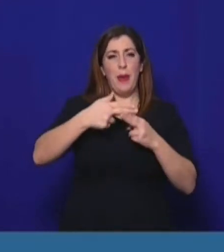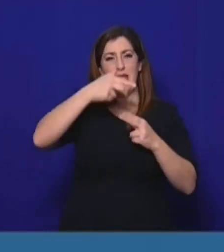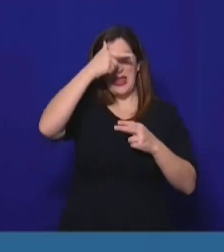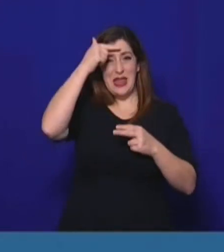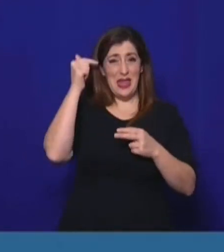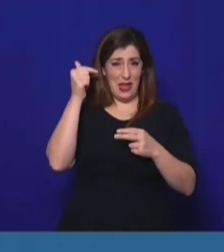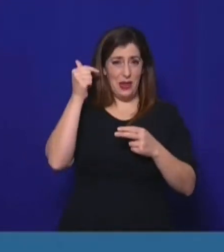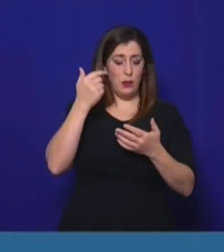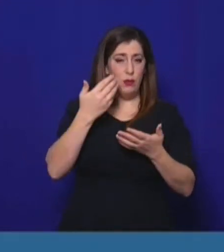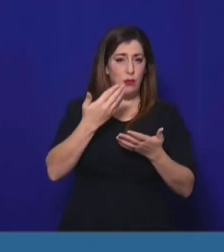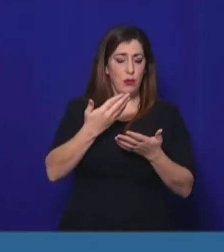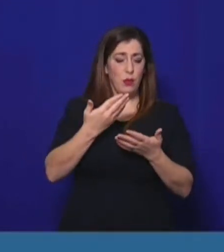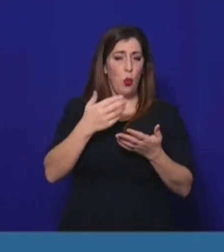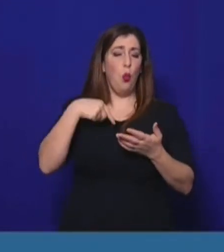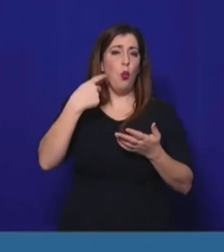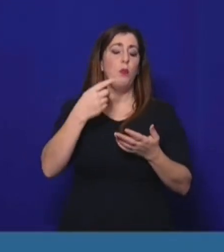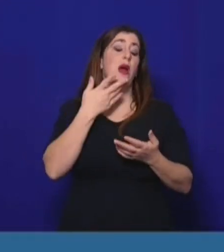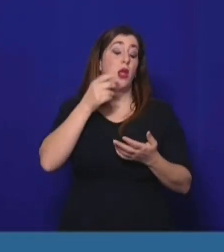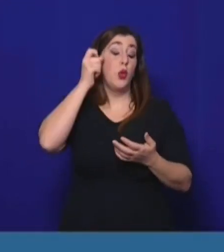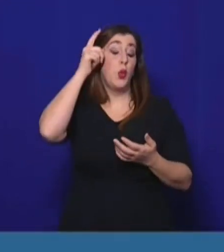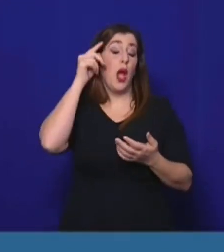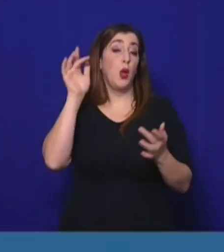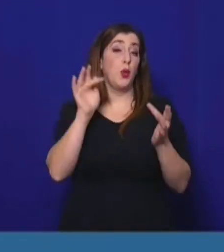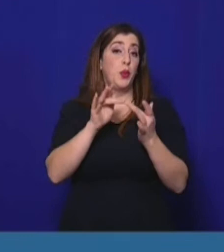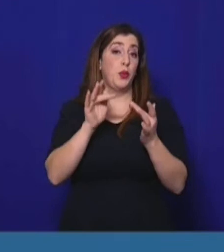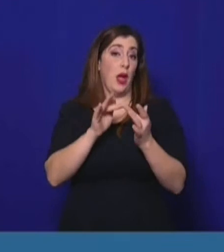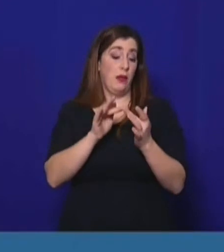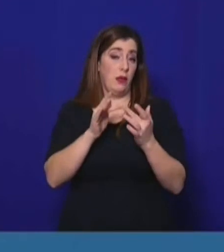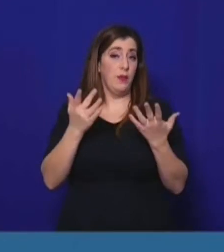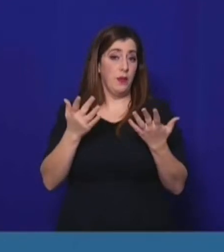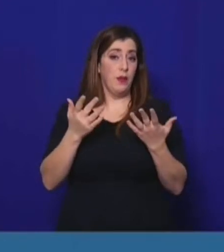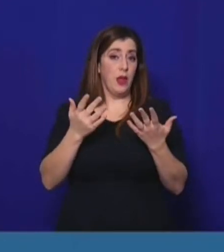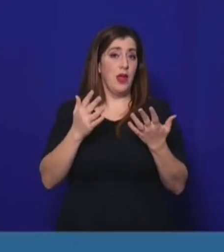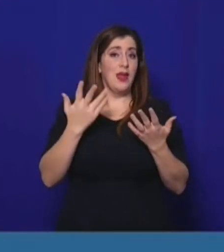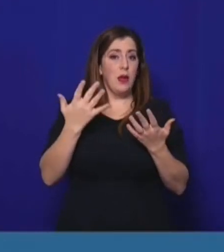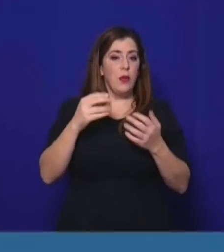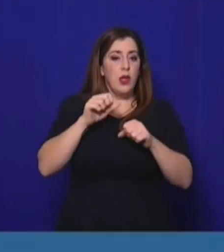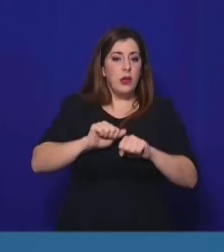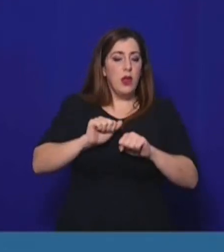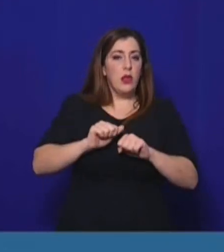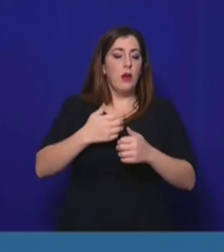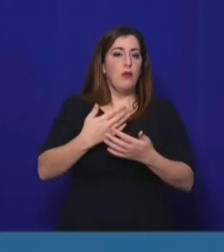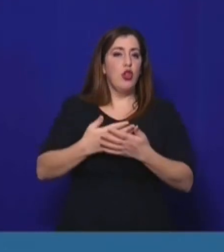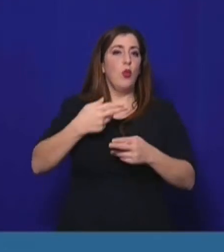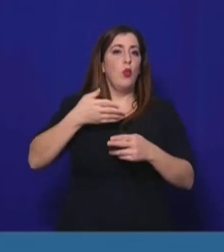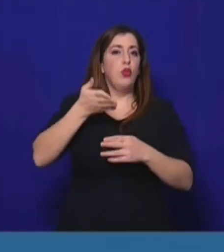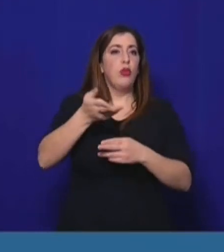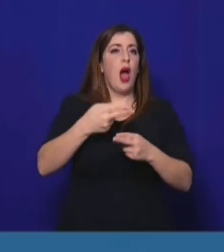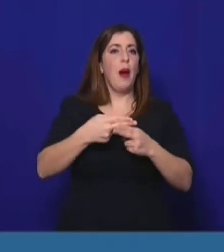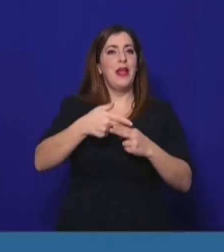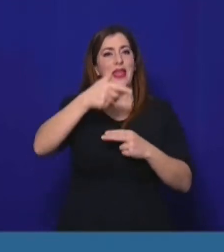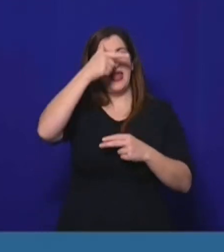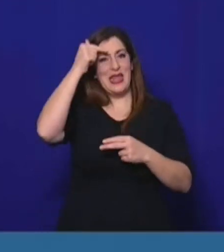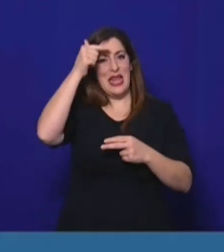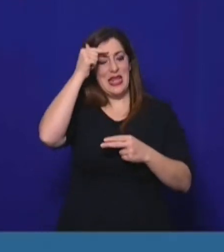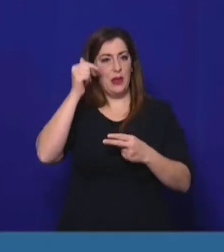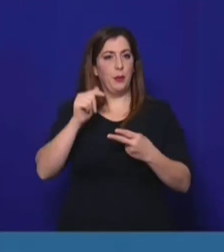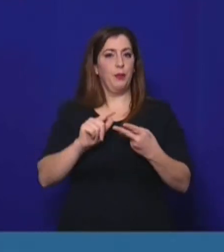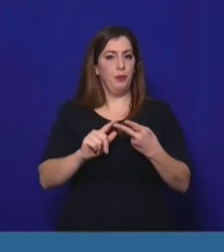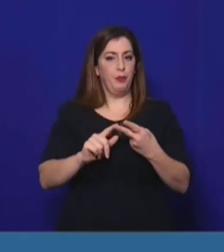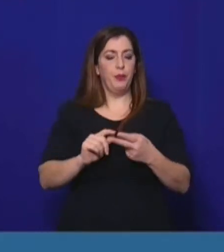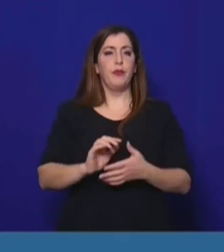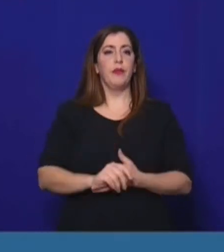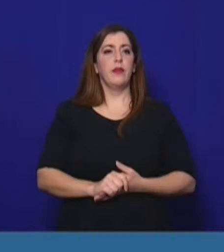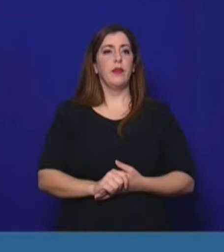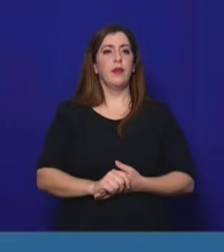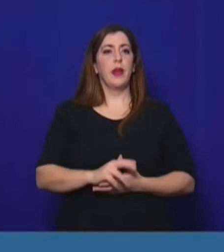5. Forsi tista' tikkjarifika. U semmejt ukoll li hemm 10 persuni fil-Gozo General Hospital.